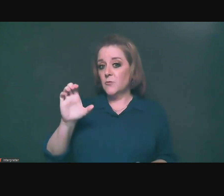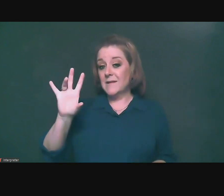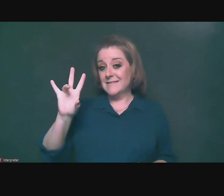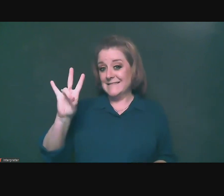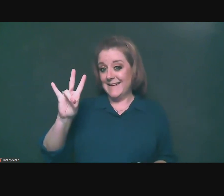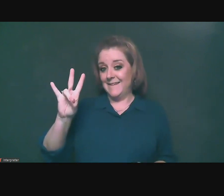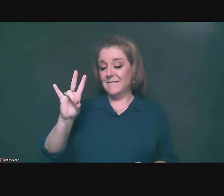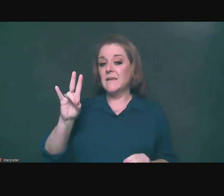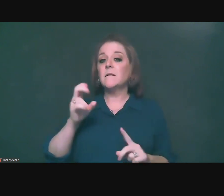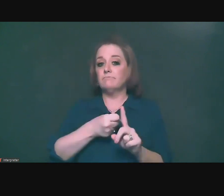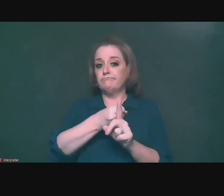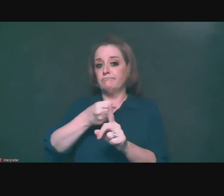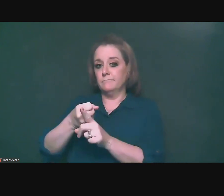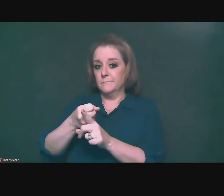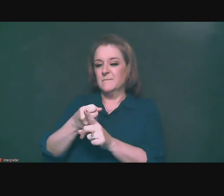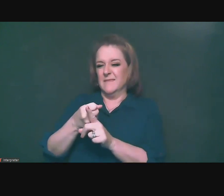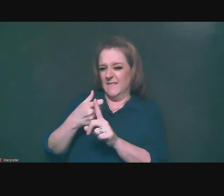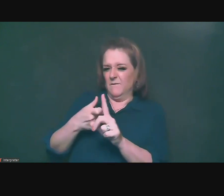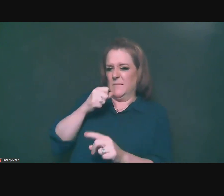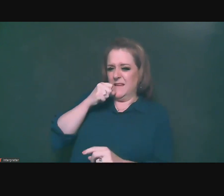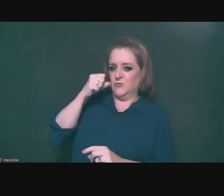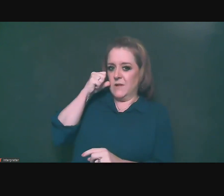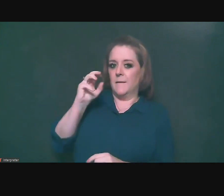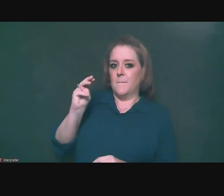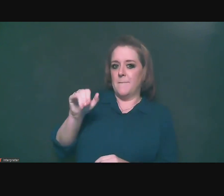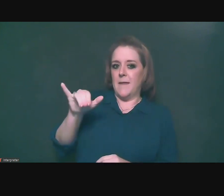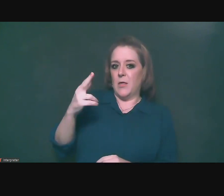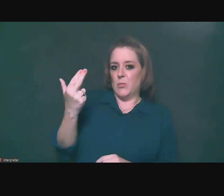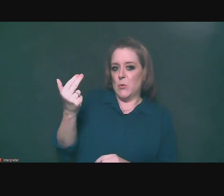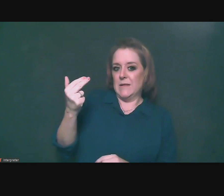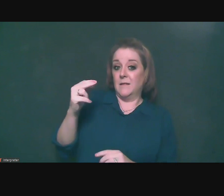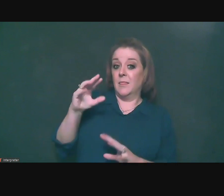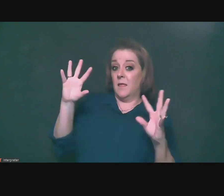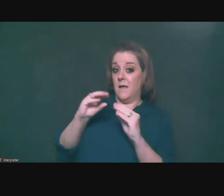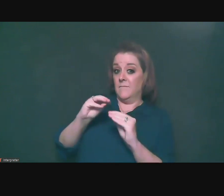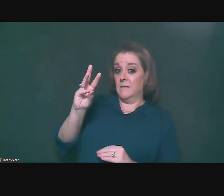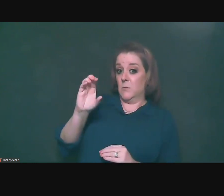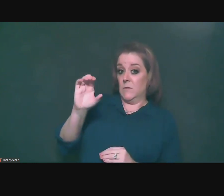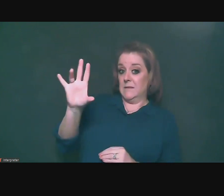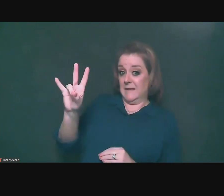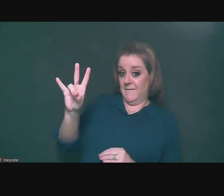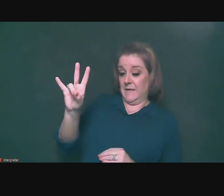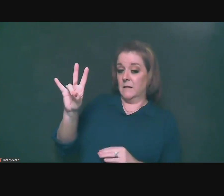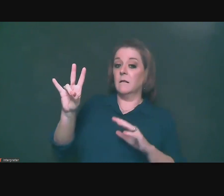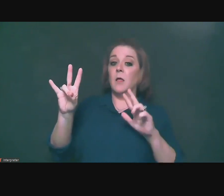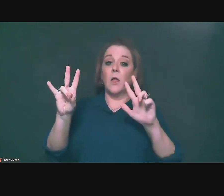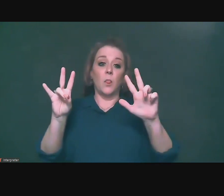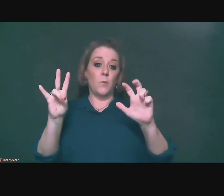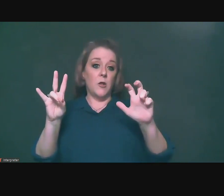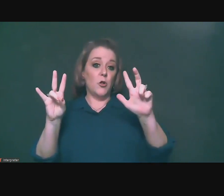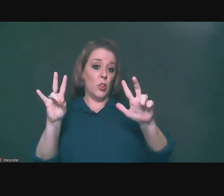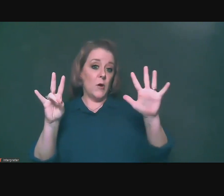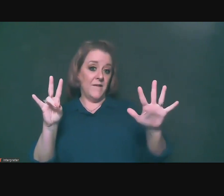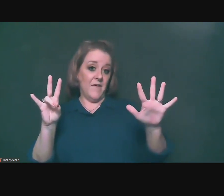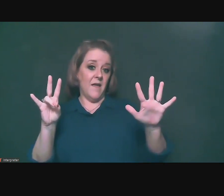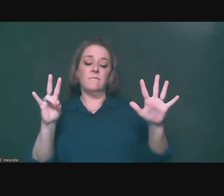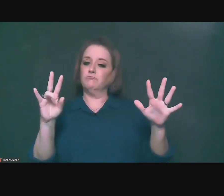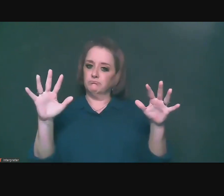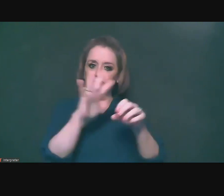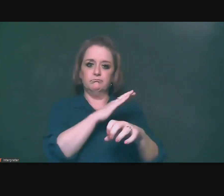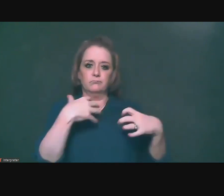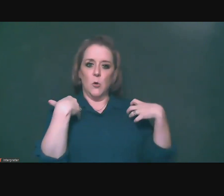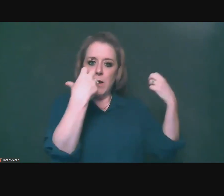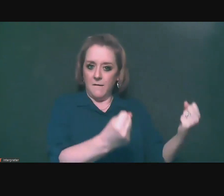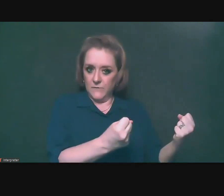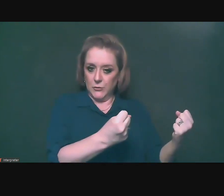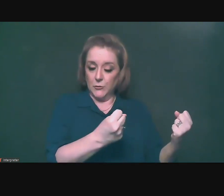cases as of yesterday evening, May 13th. Of these, 335 are fully recovered, and we